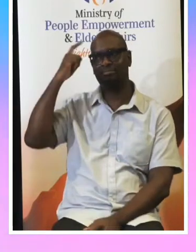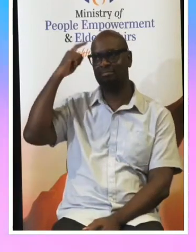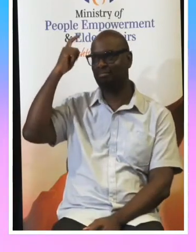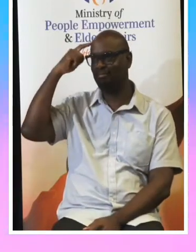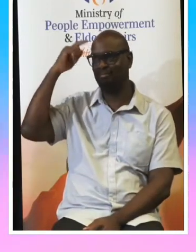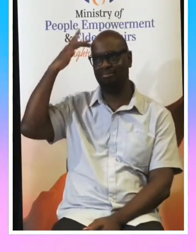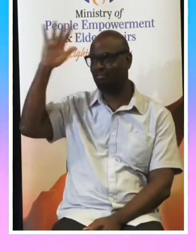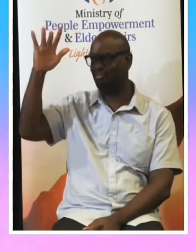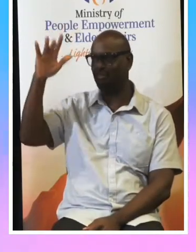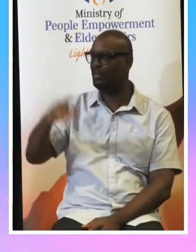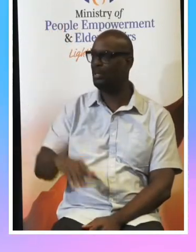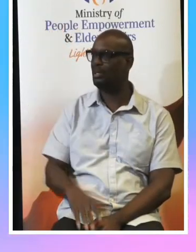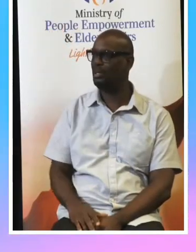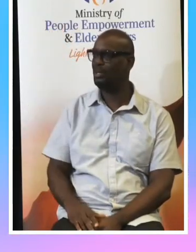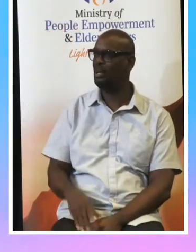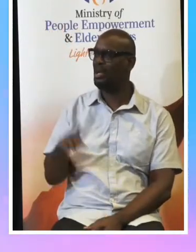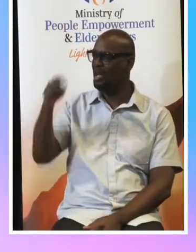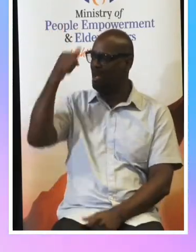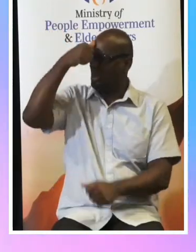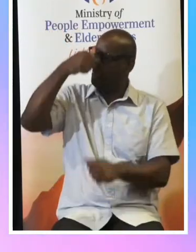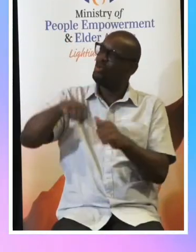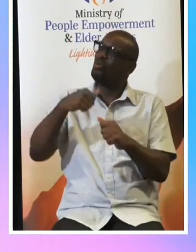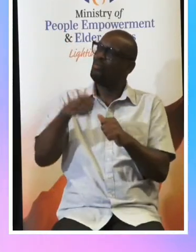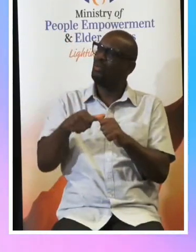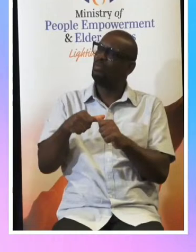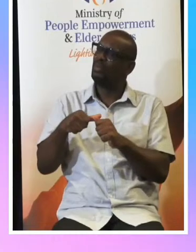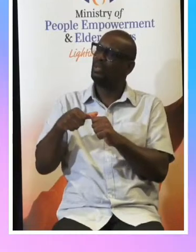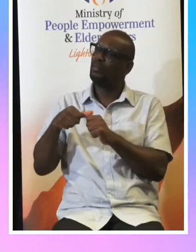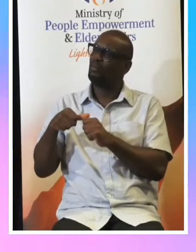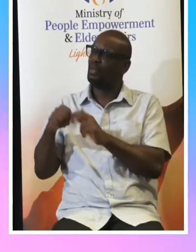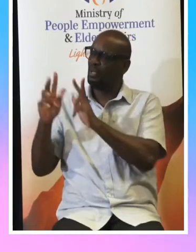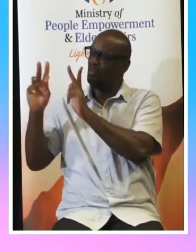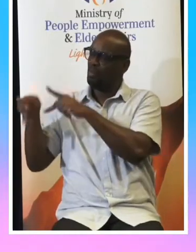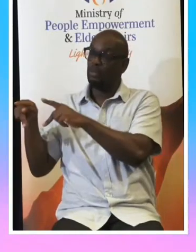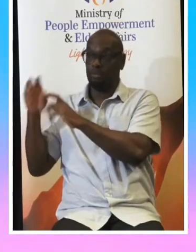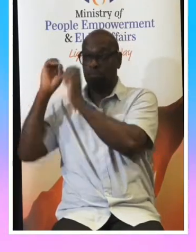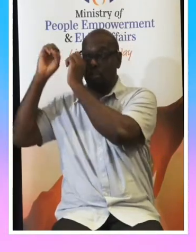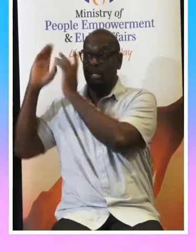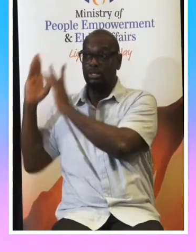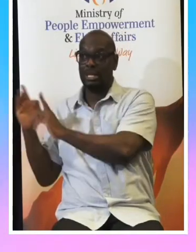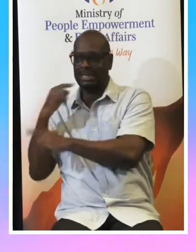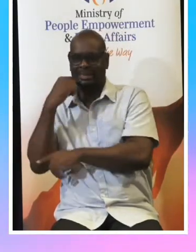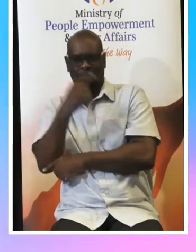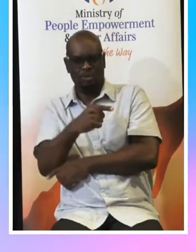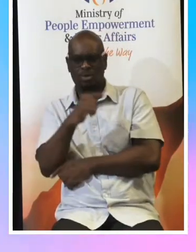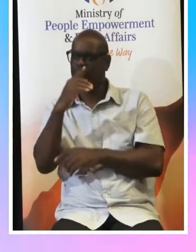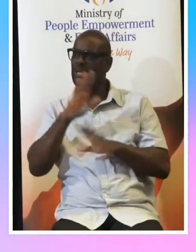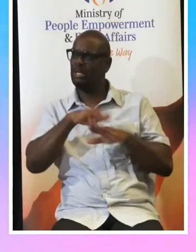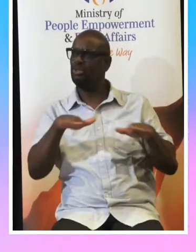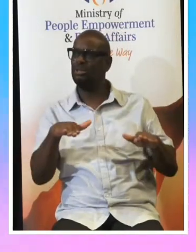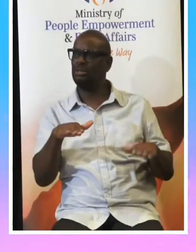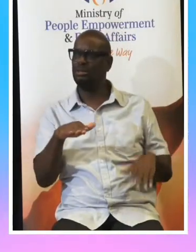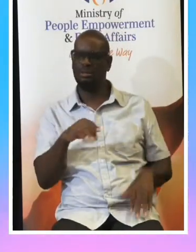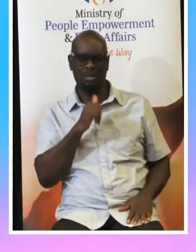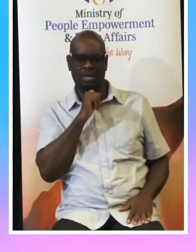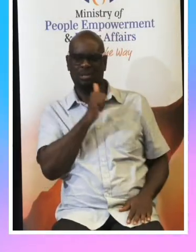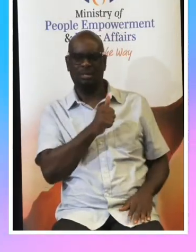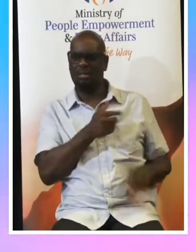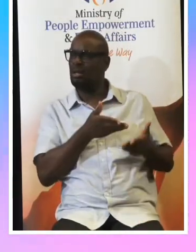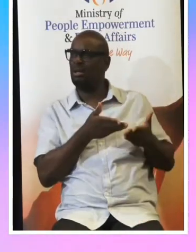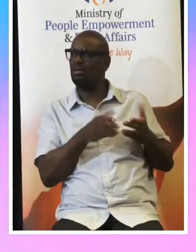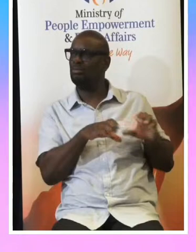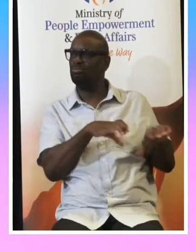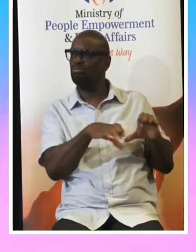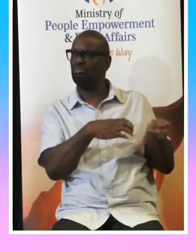The day an educator told my parents that I should not do the common entrance exam, but instead go to one of the